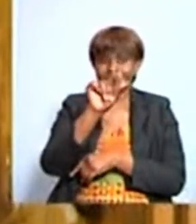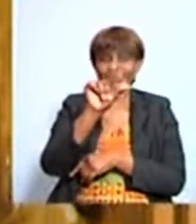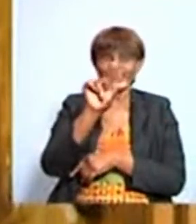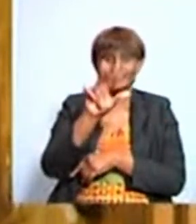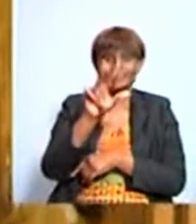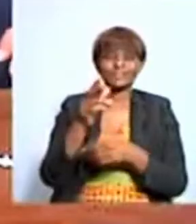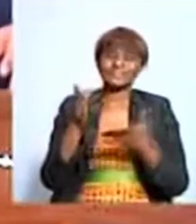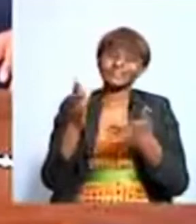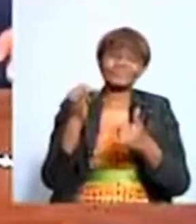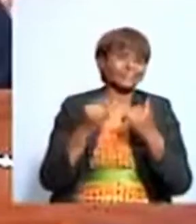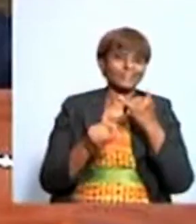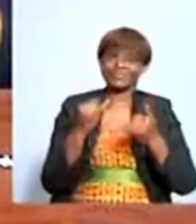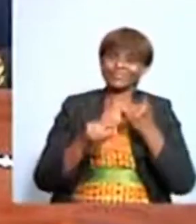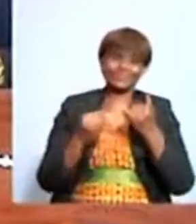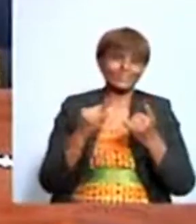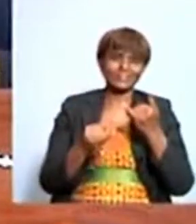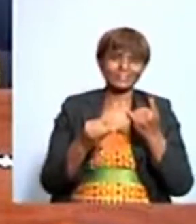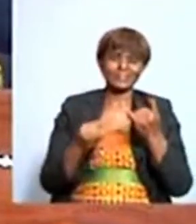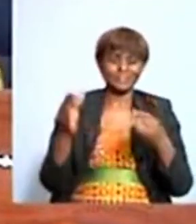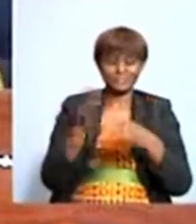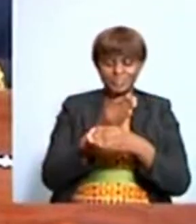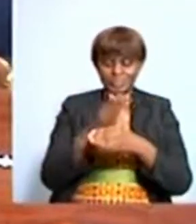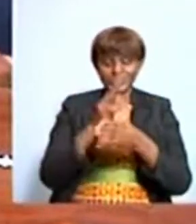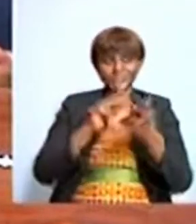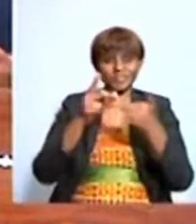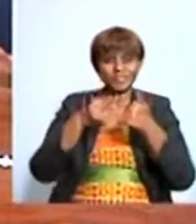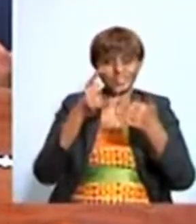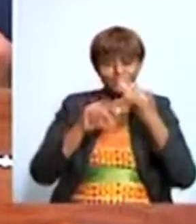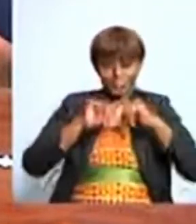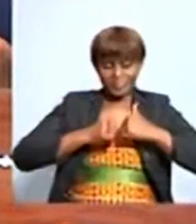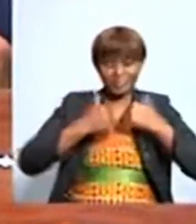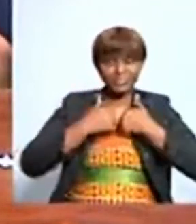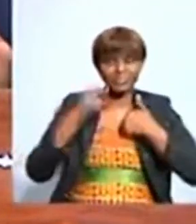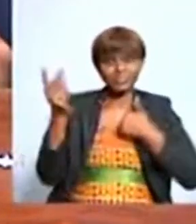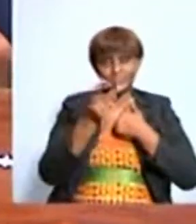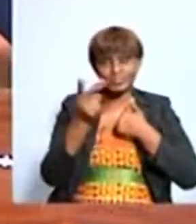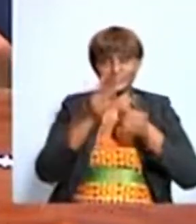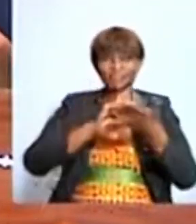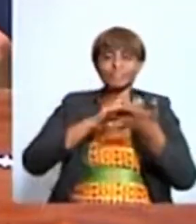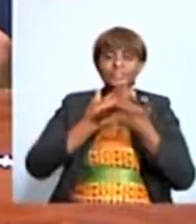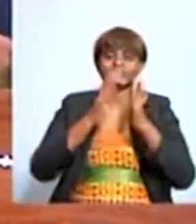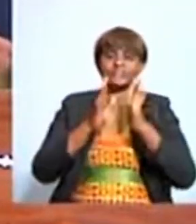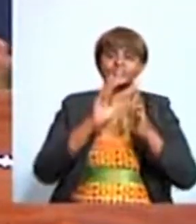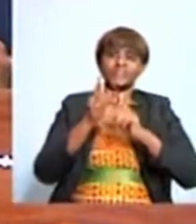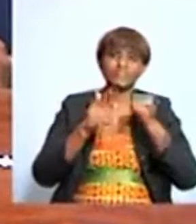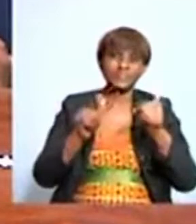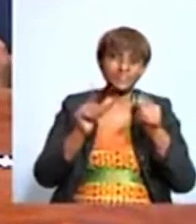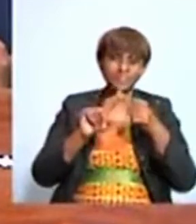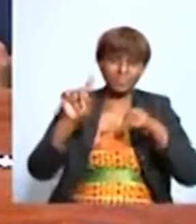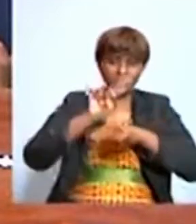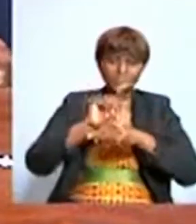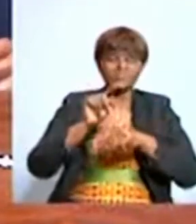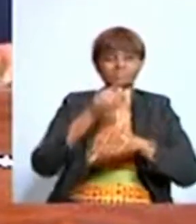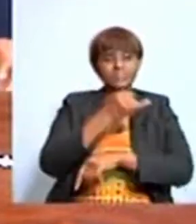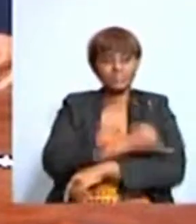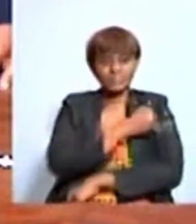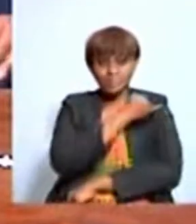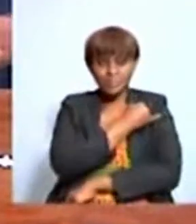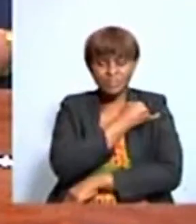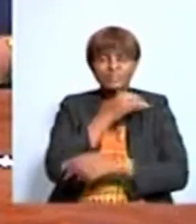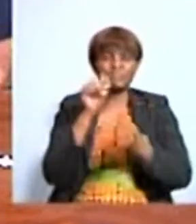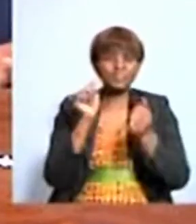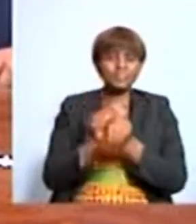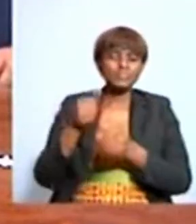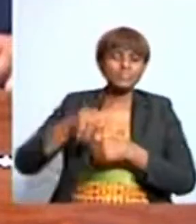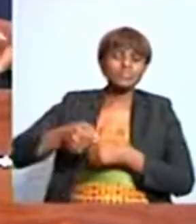Wasn't? So basically, that's been the business for today on behalf of the 2 sign language interpreters that we've had today. That's Jason Manda